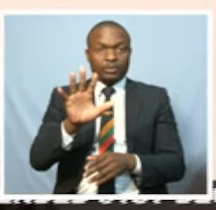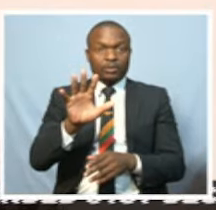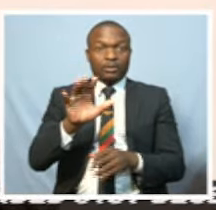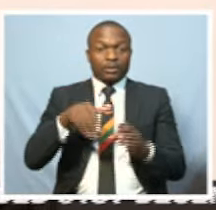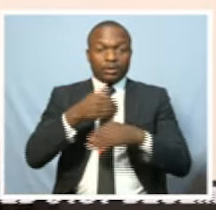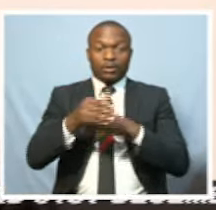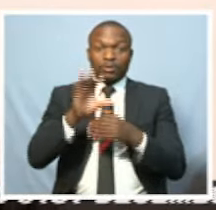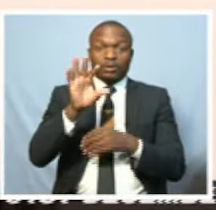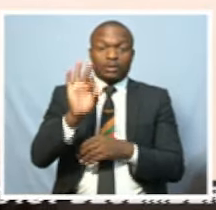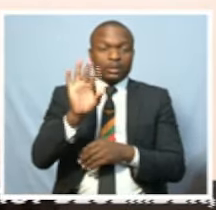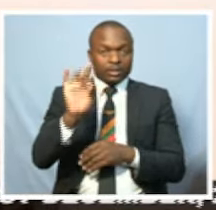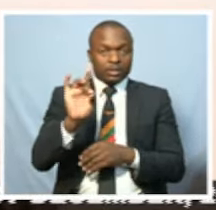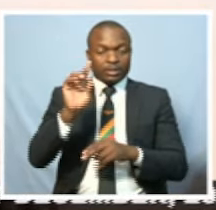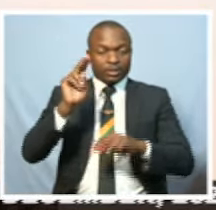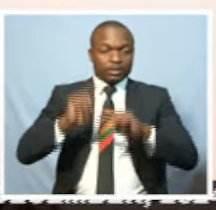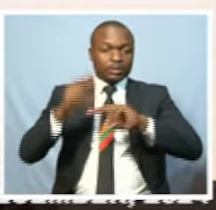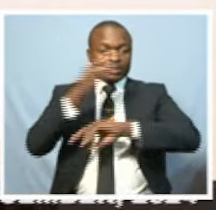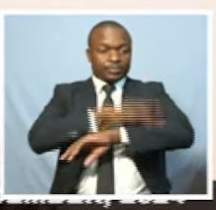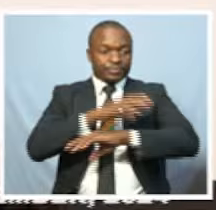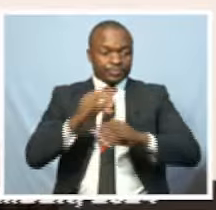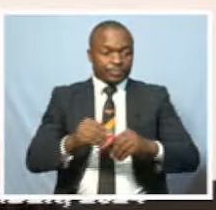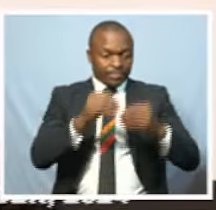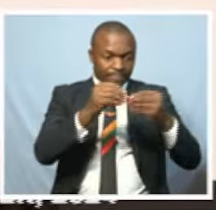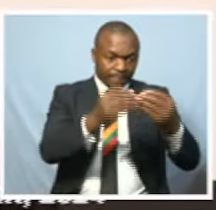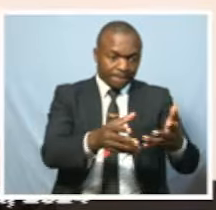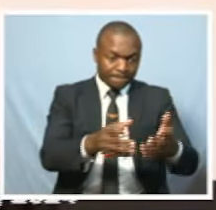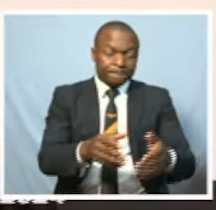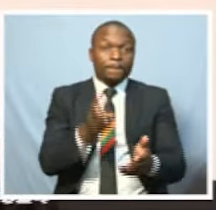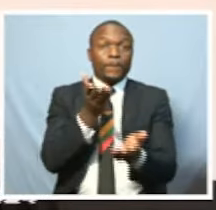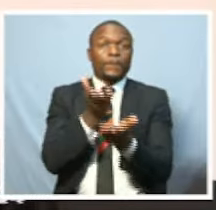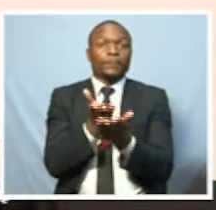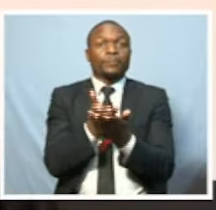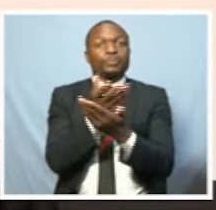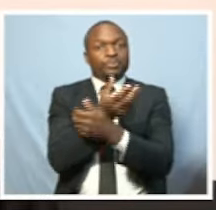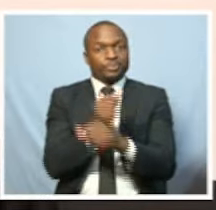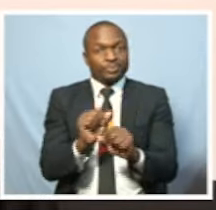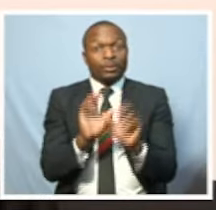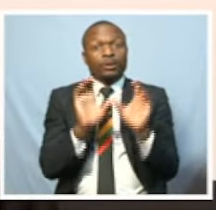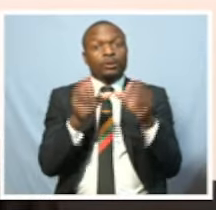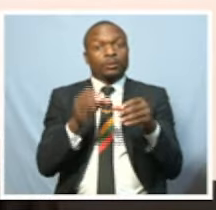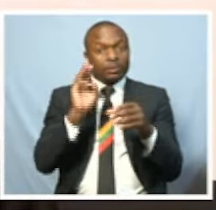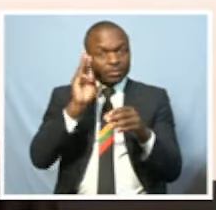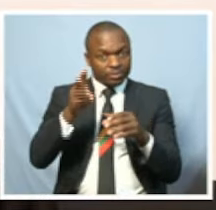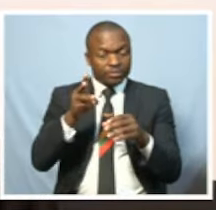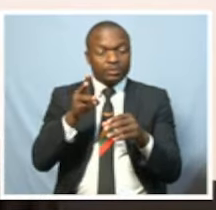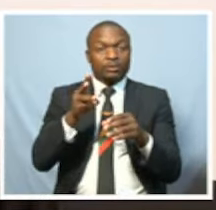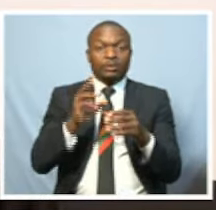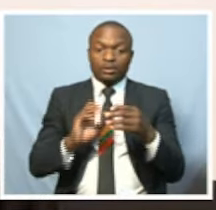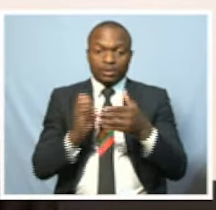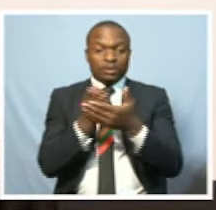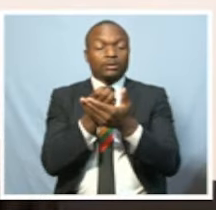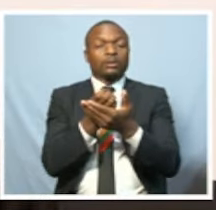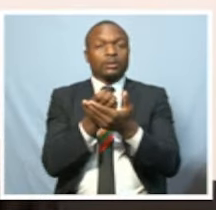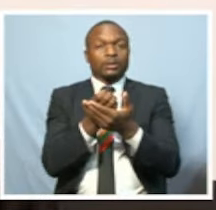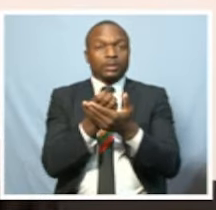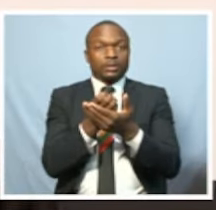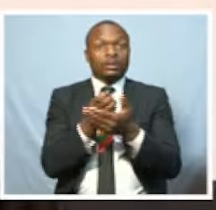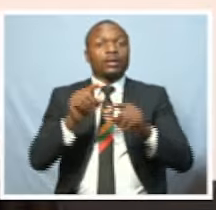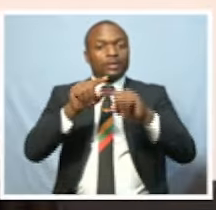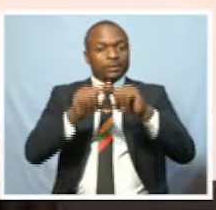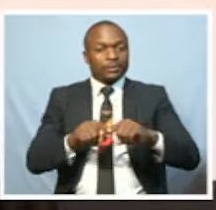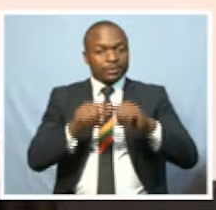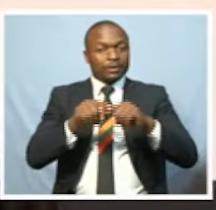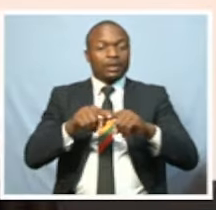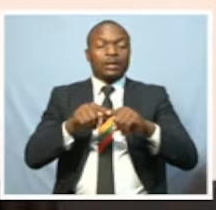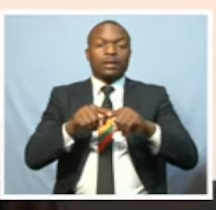98 desks that have been delivered. Remedial measures. Council will endeavor to engage reliable and